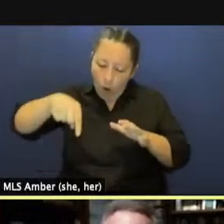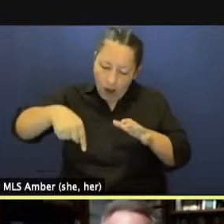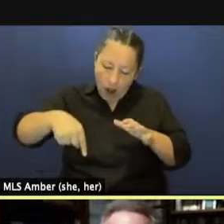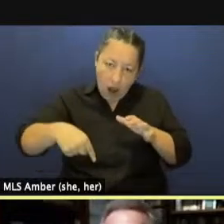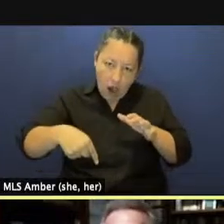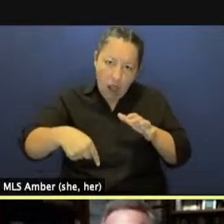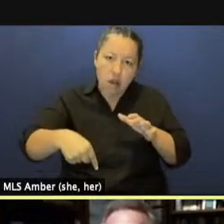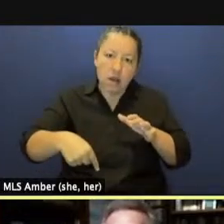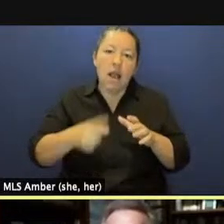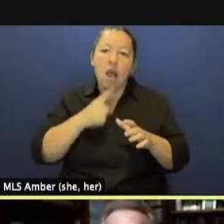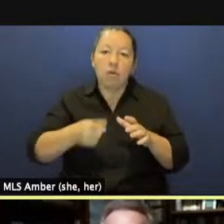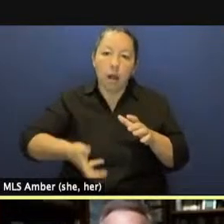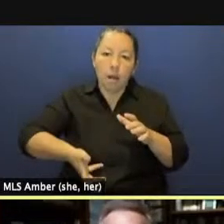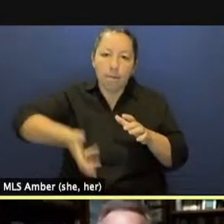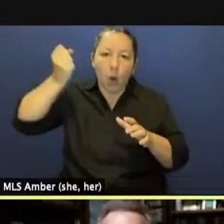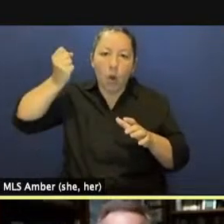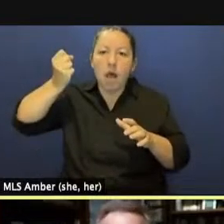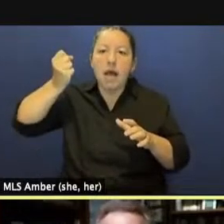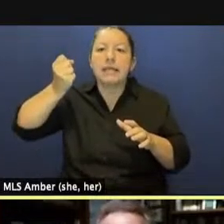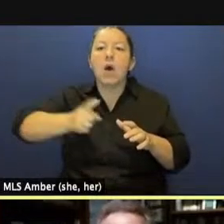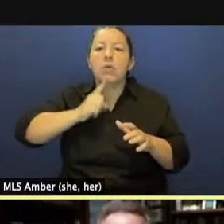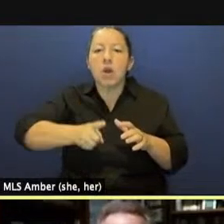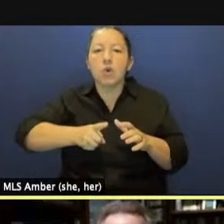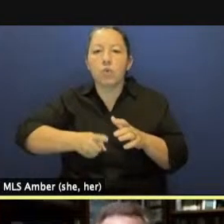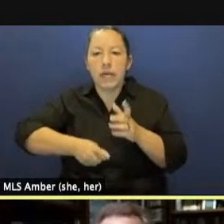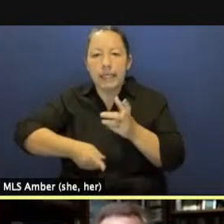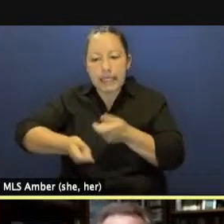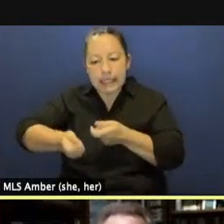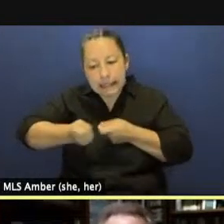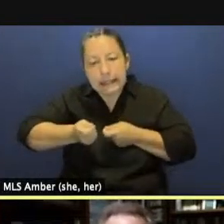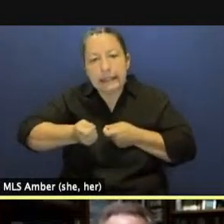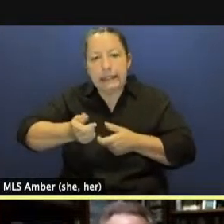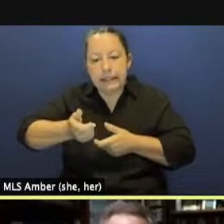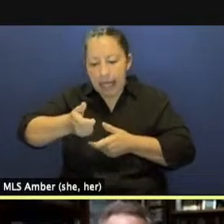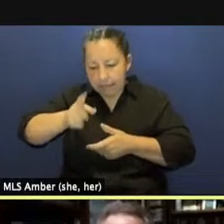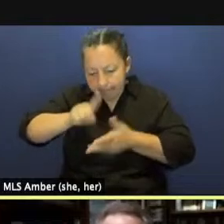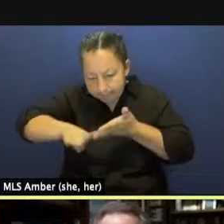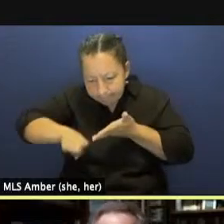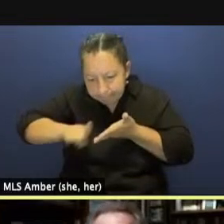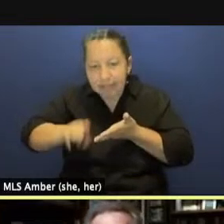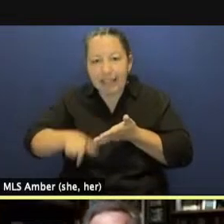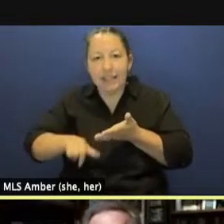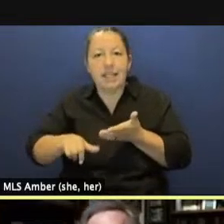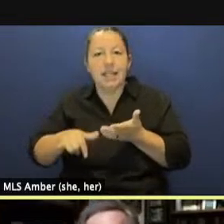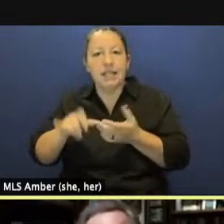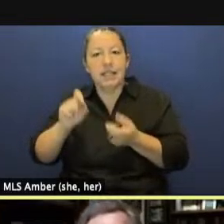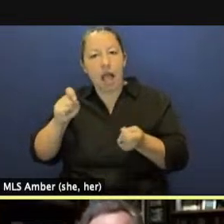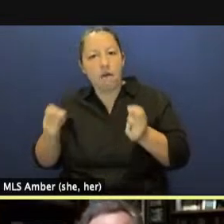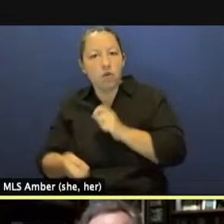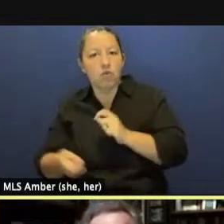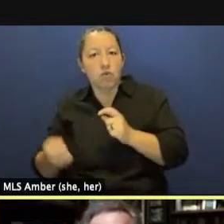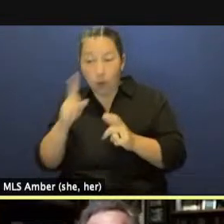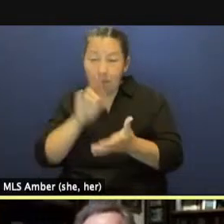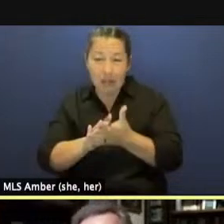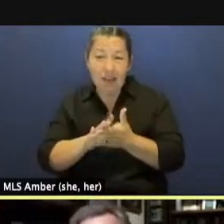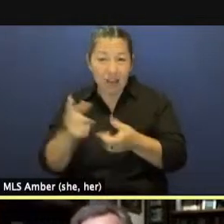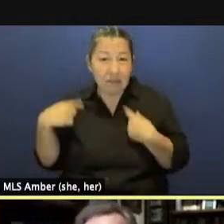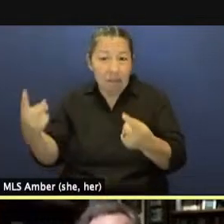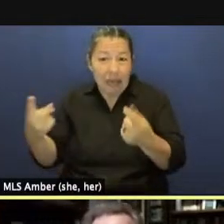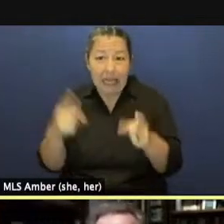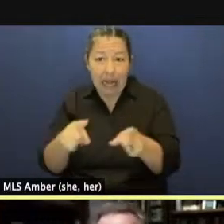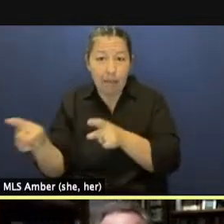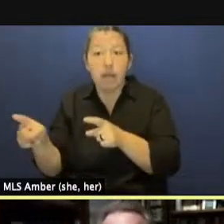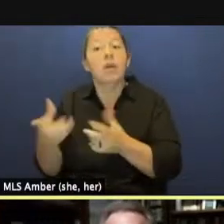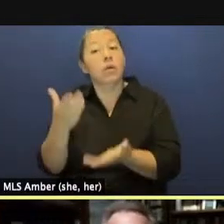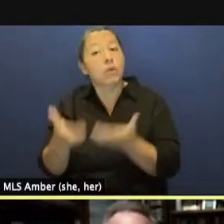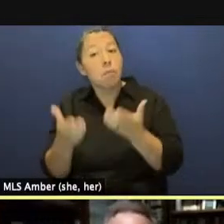this volatiles evolution that we believe has been occurring. So perhaps we'll see the early